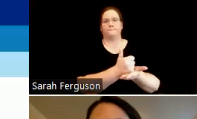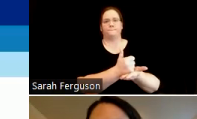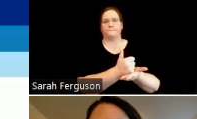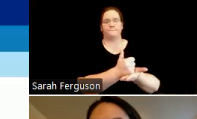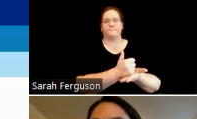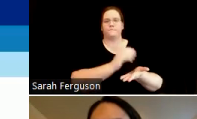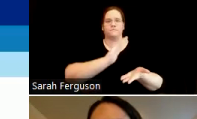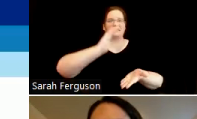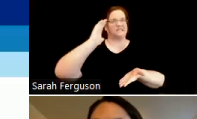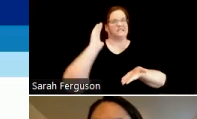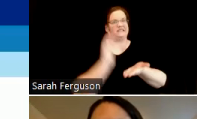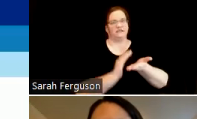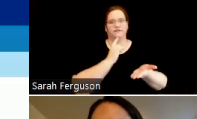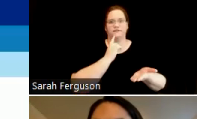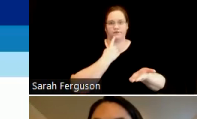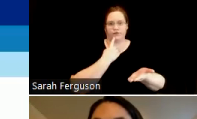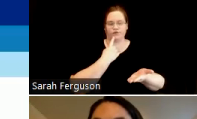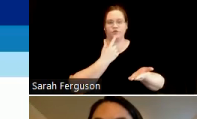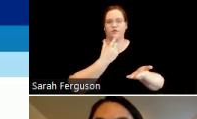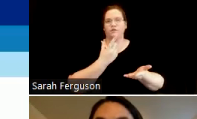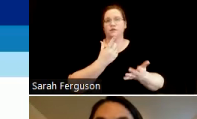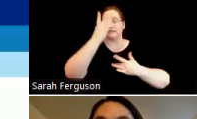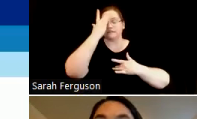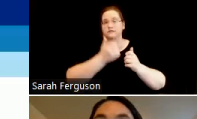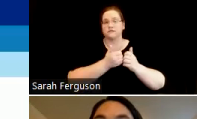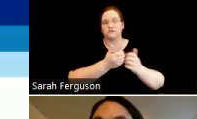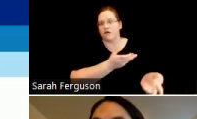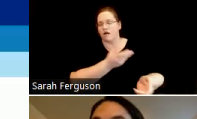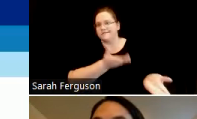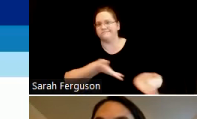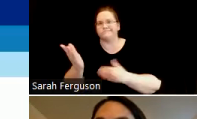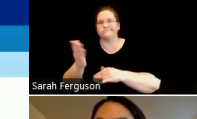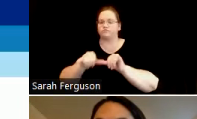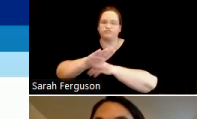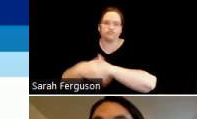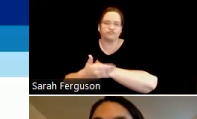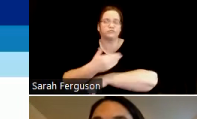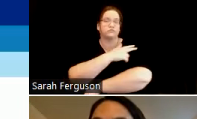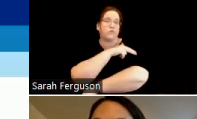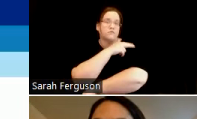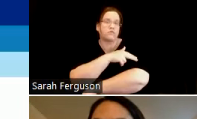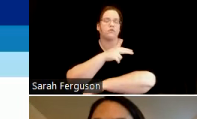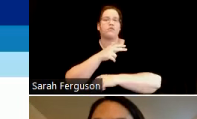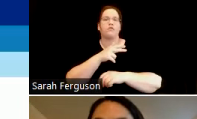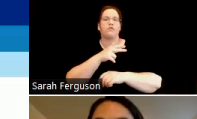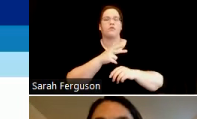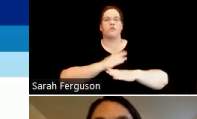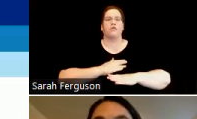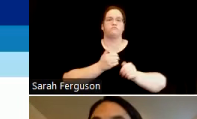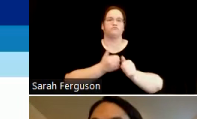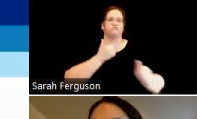severe disease, such as disease that would cause hospitalization and preventing death as